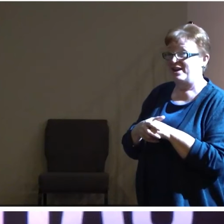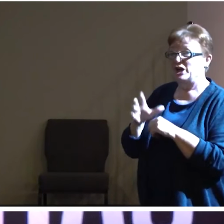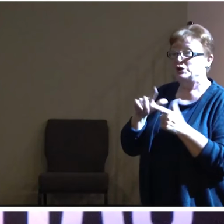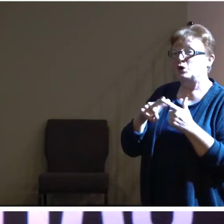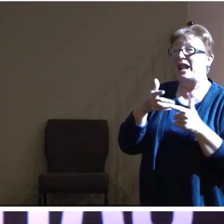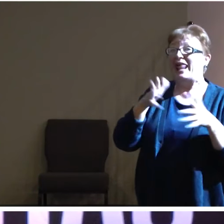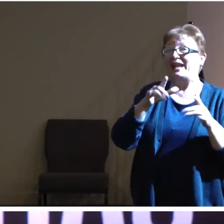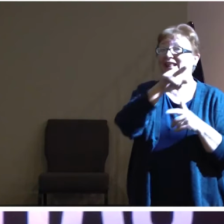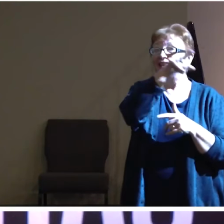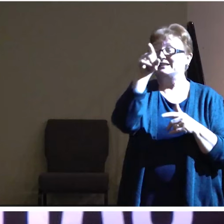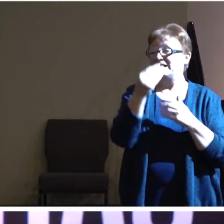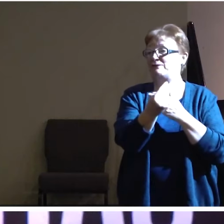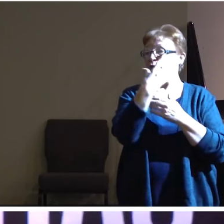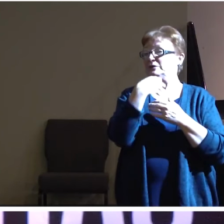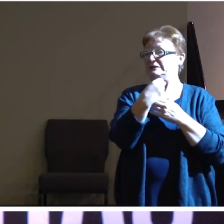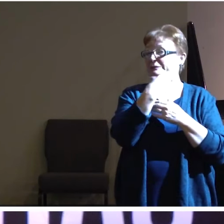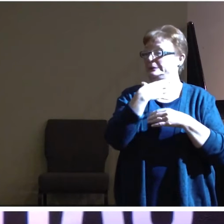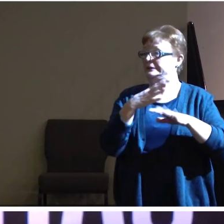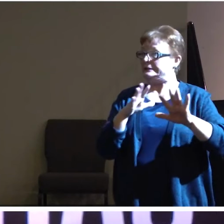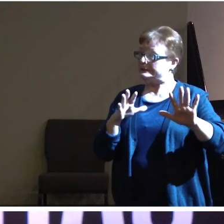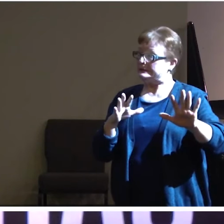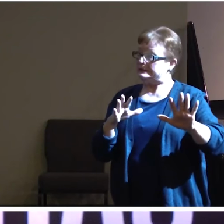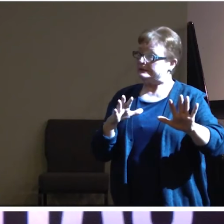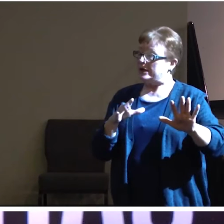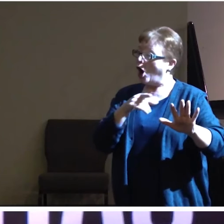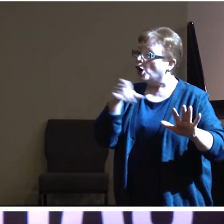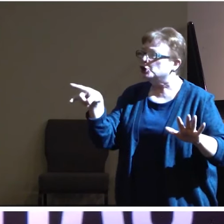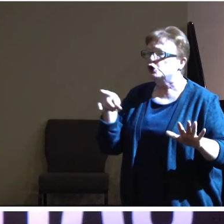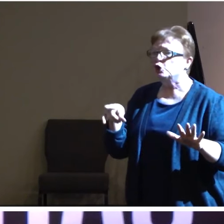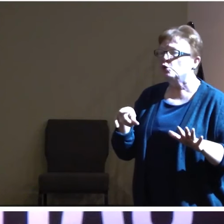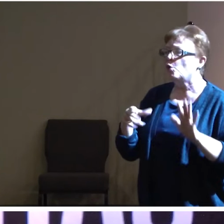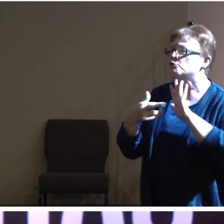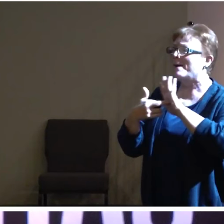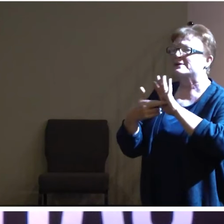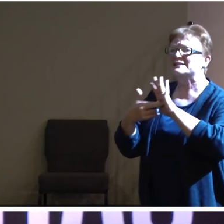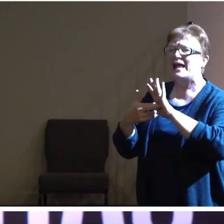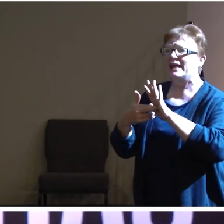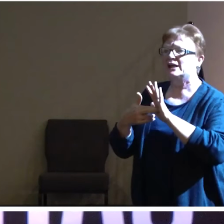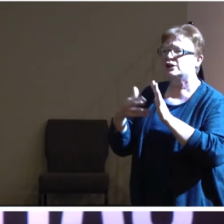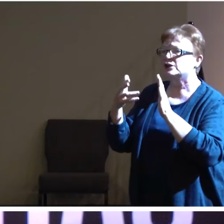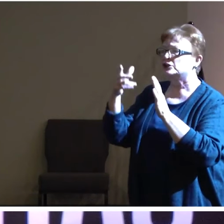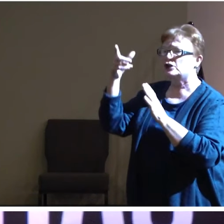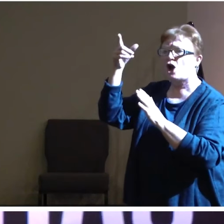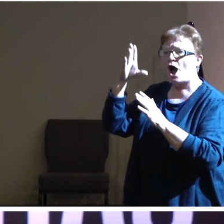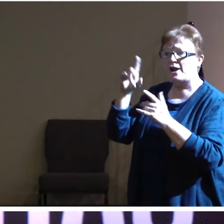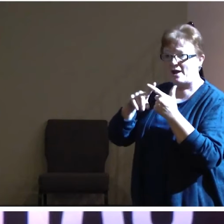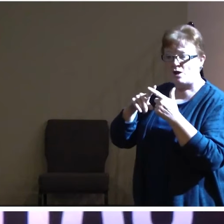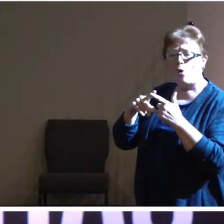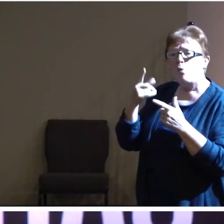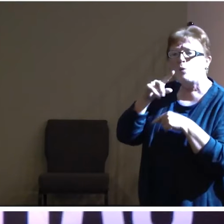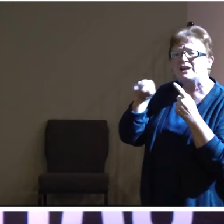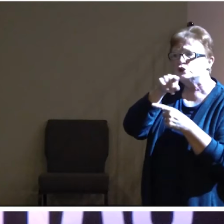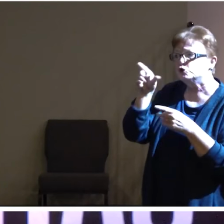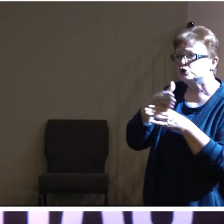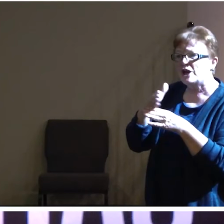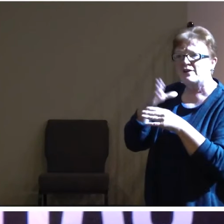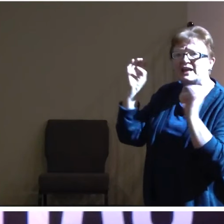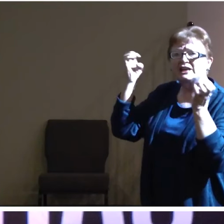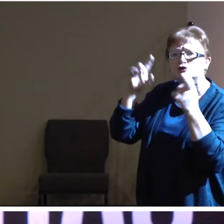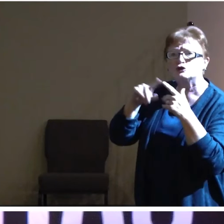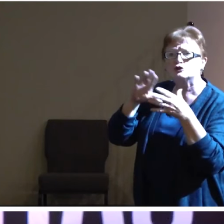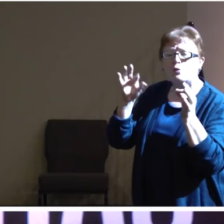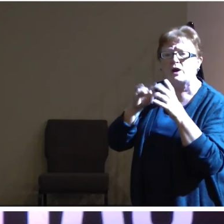ways? Are you representing him well? When was the last time you shared the Easter story with a